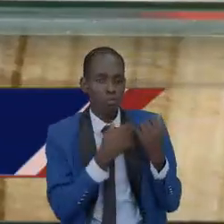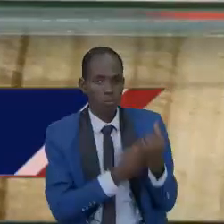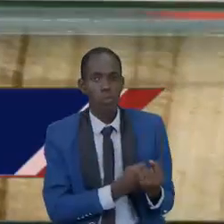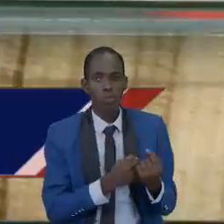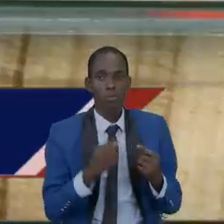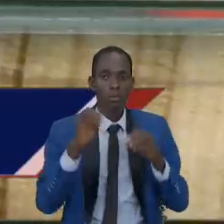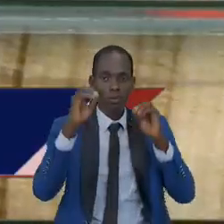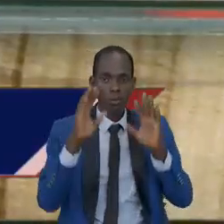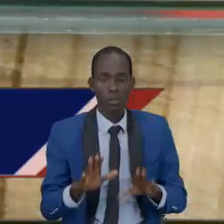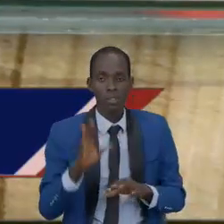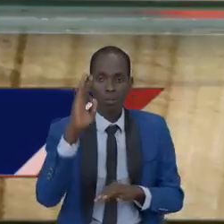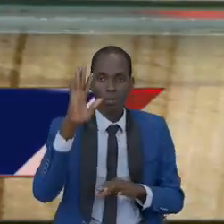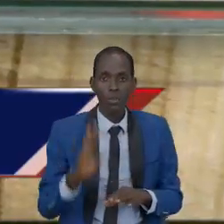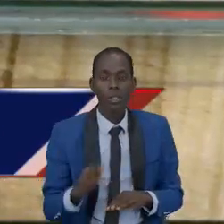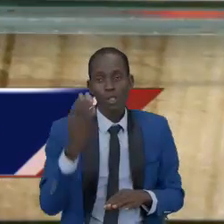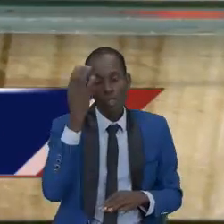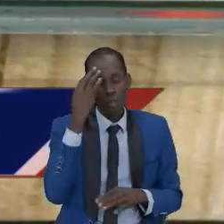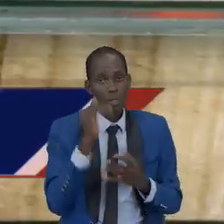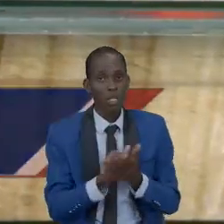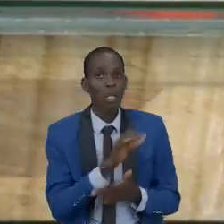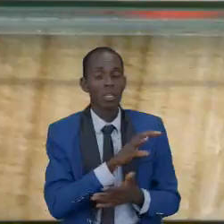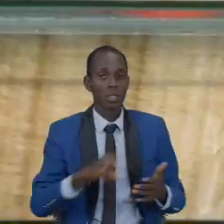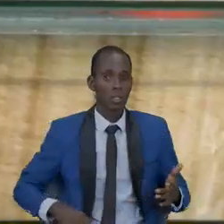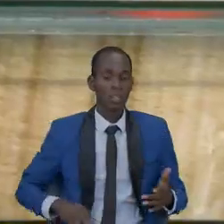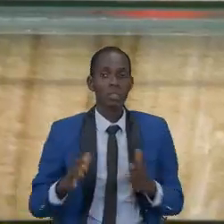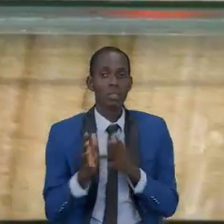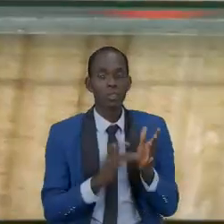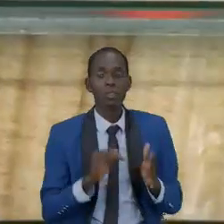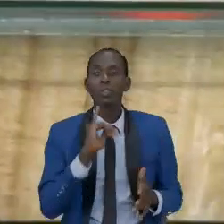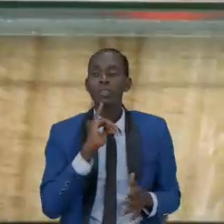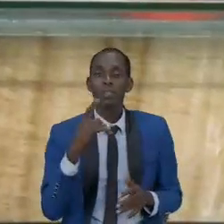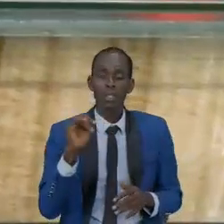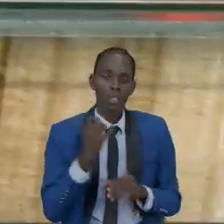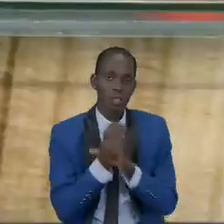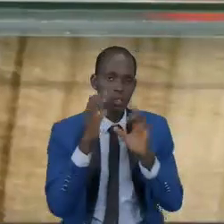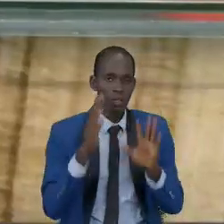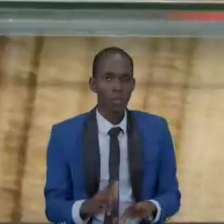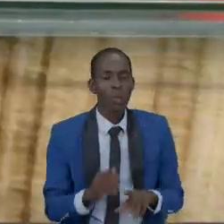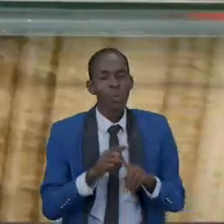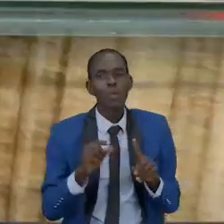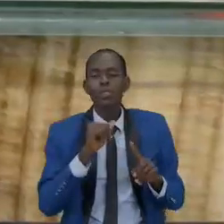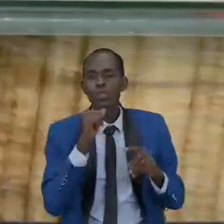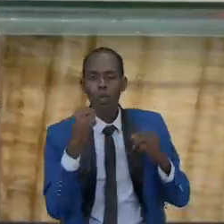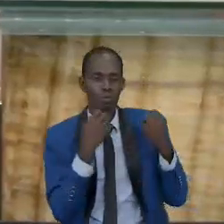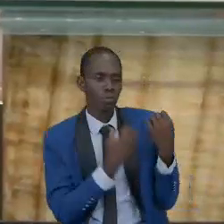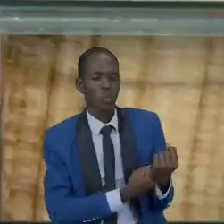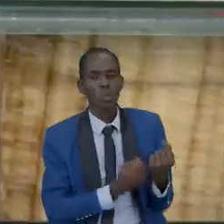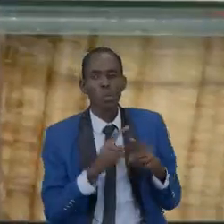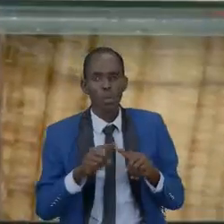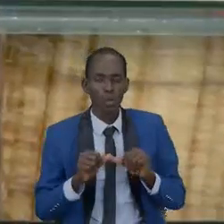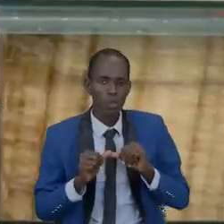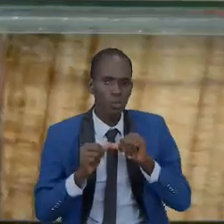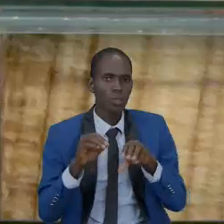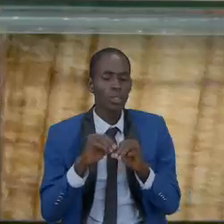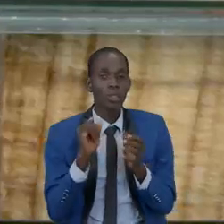alone is the Savior. And now, but they're incorrigible. And they keep on that wrong way and that wrong